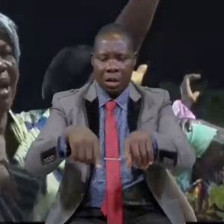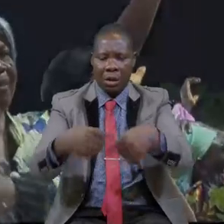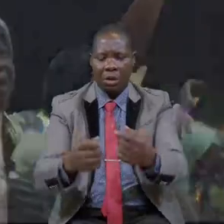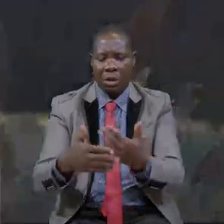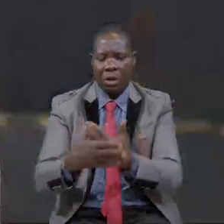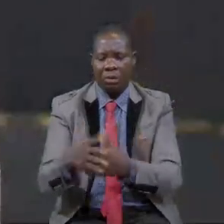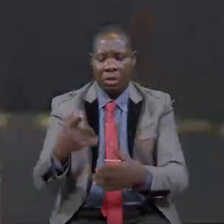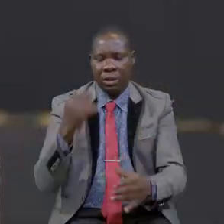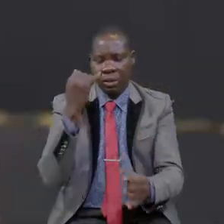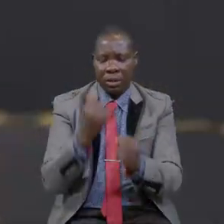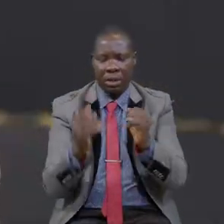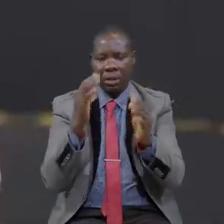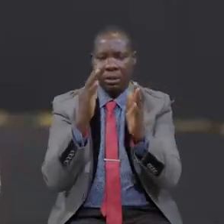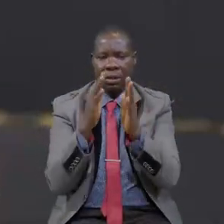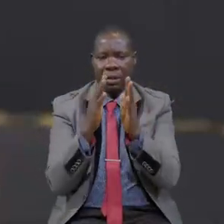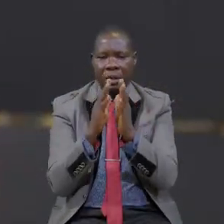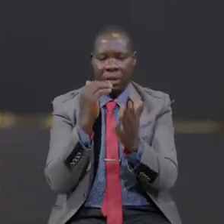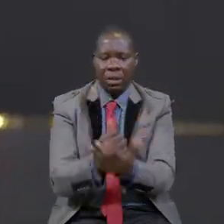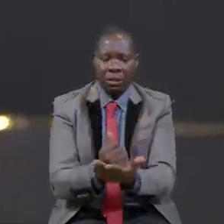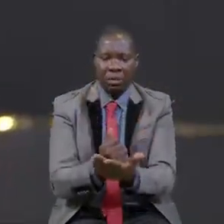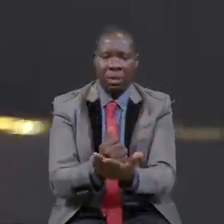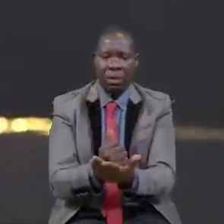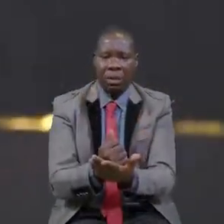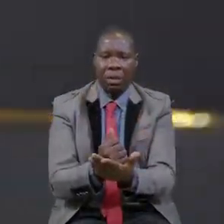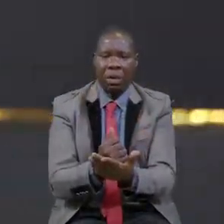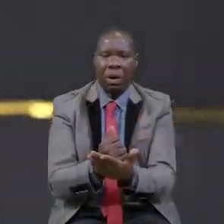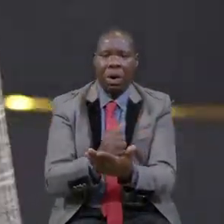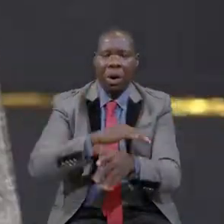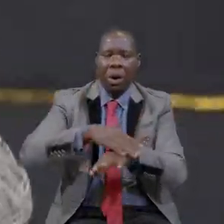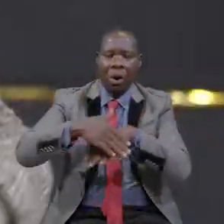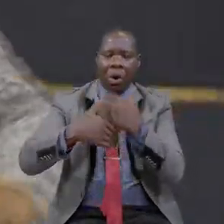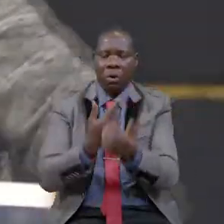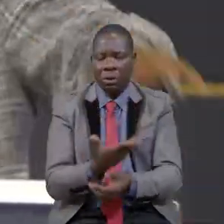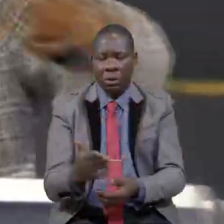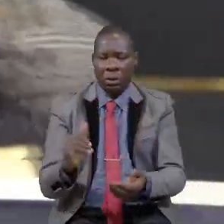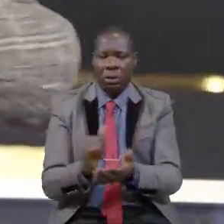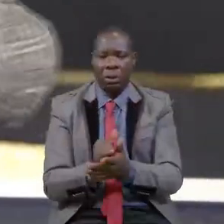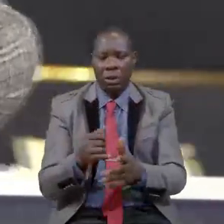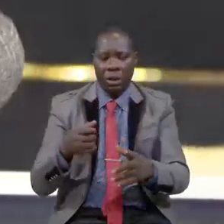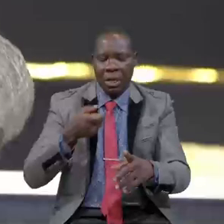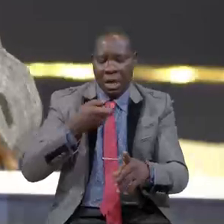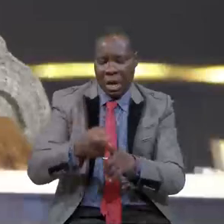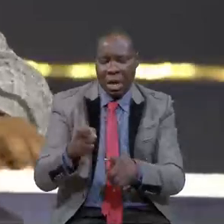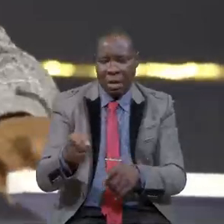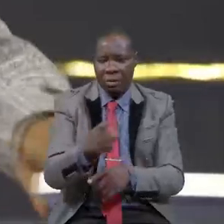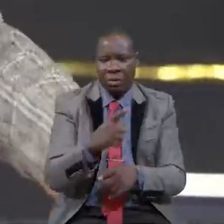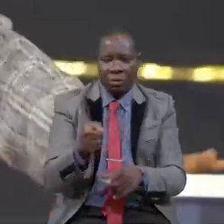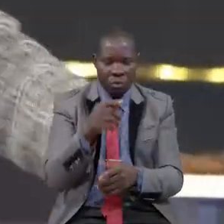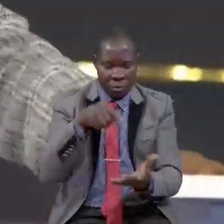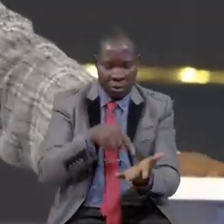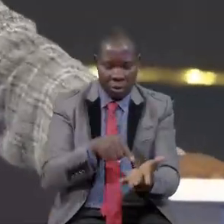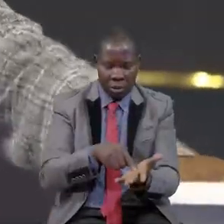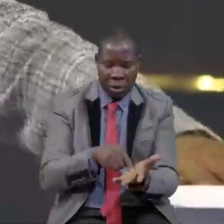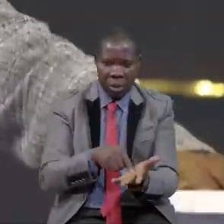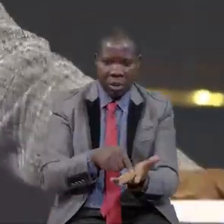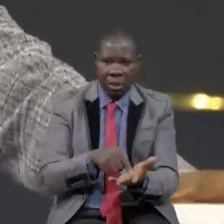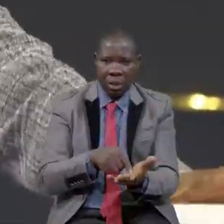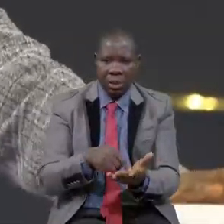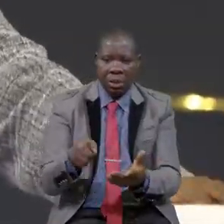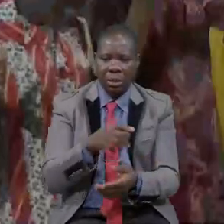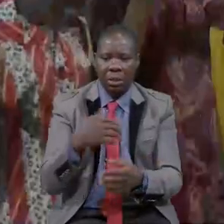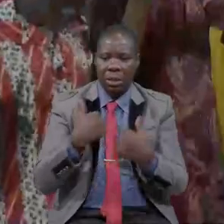final amen all the things that hurt you harm you you check up they'll vanish